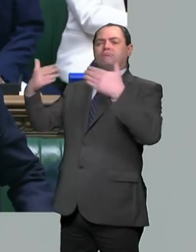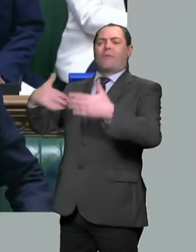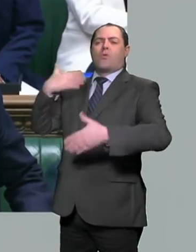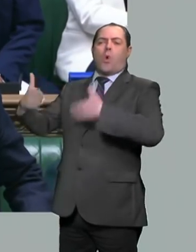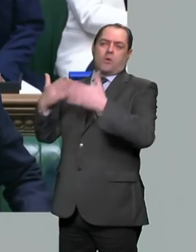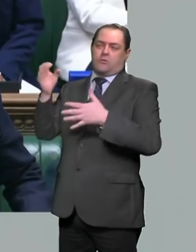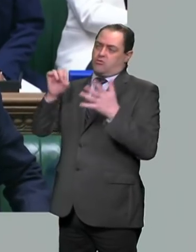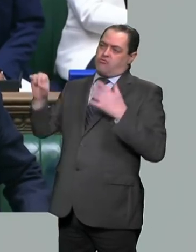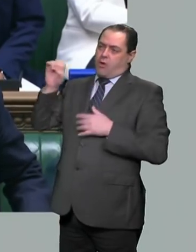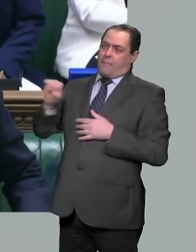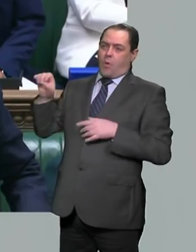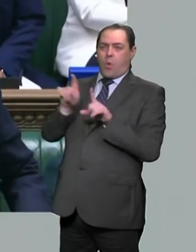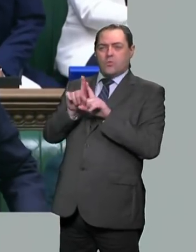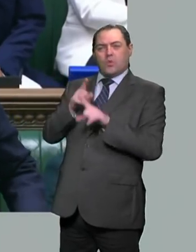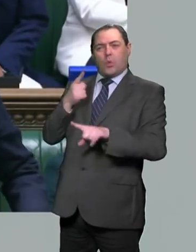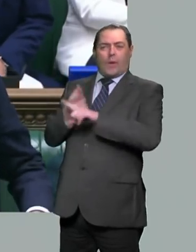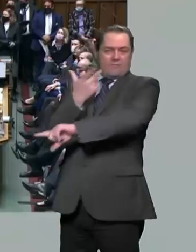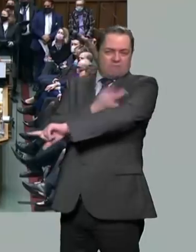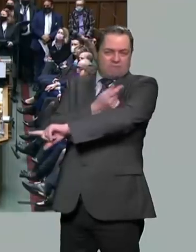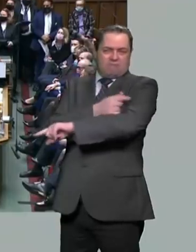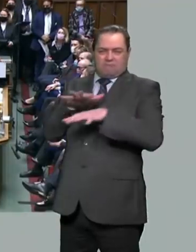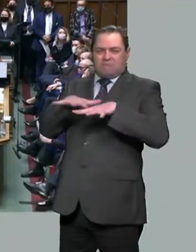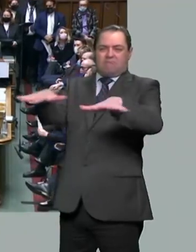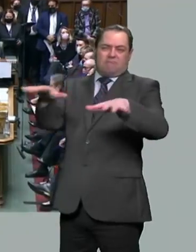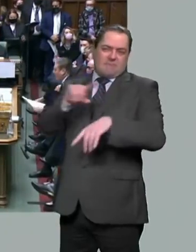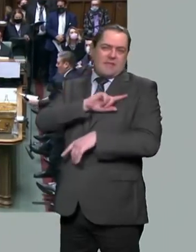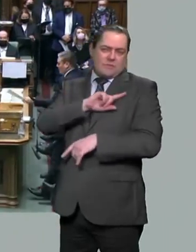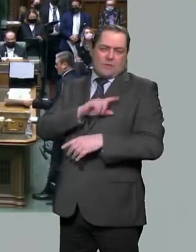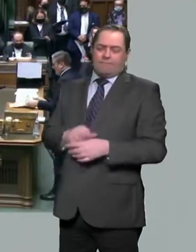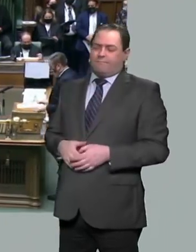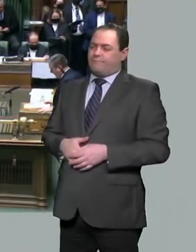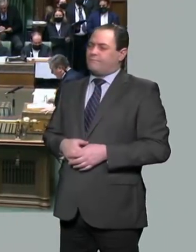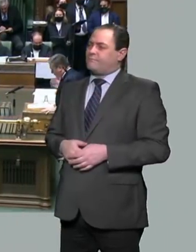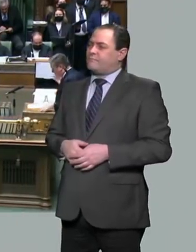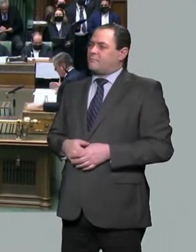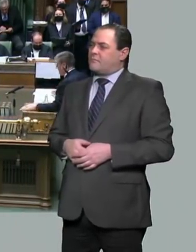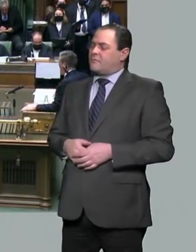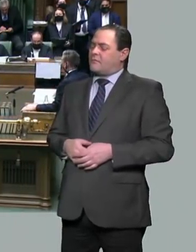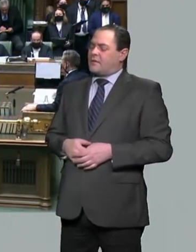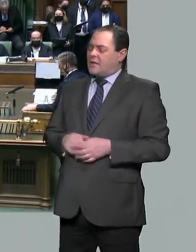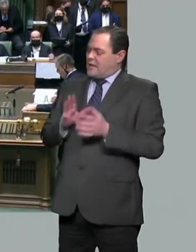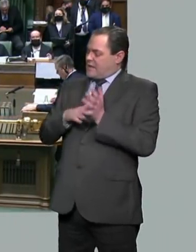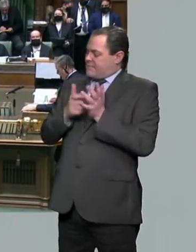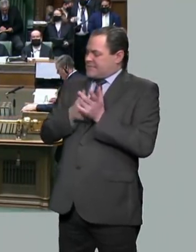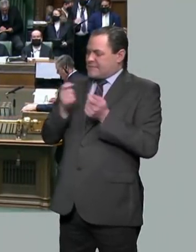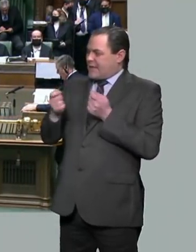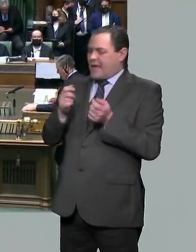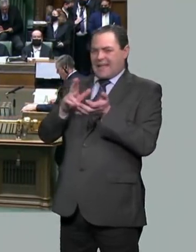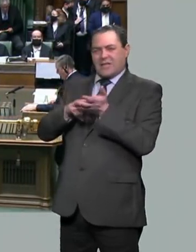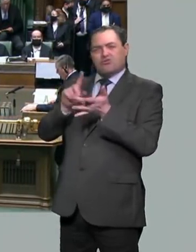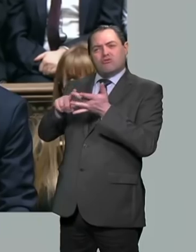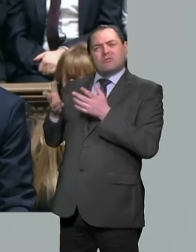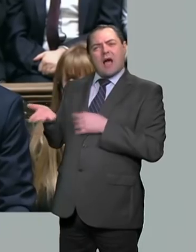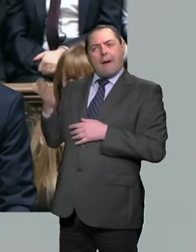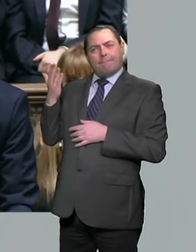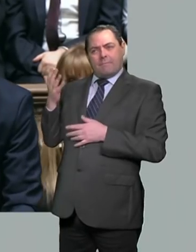had the fastest vaccine and booster rollout. Keir Starmer. Mr. Speaker, it's not just the national insurance rise.